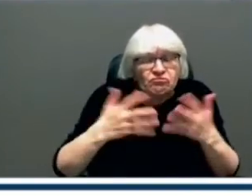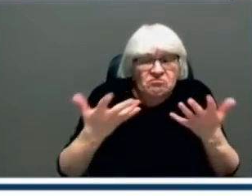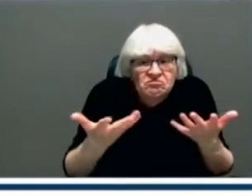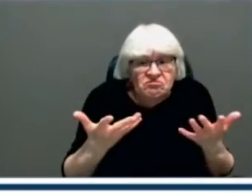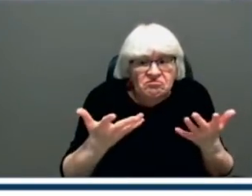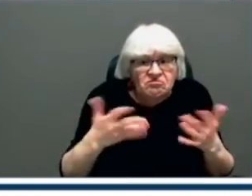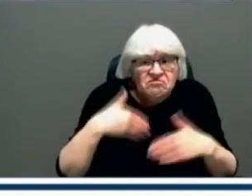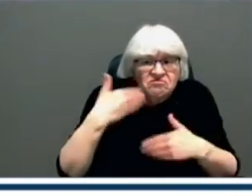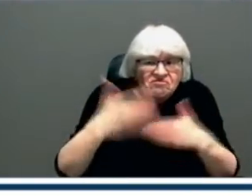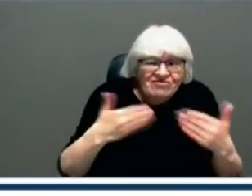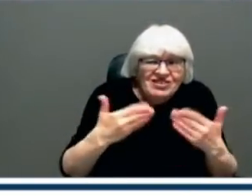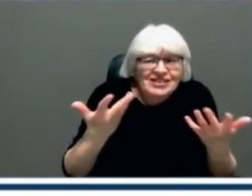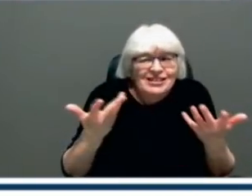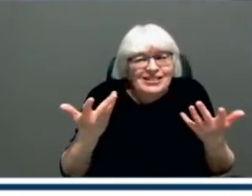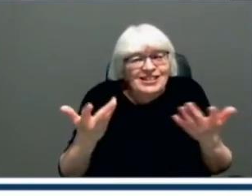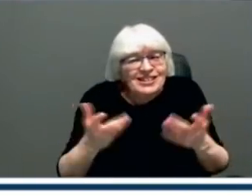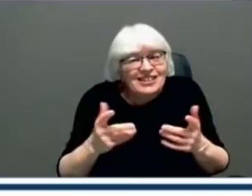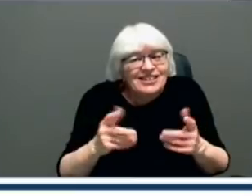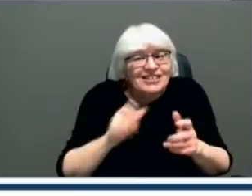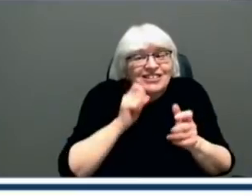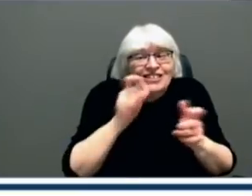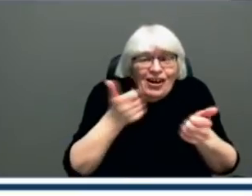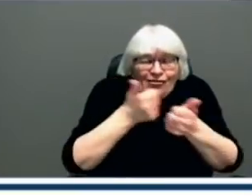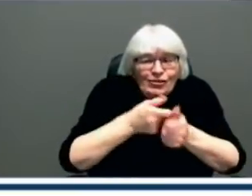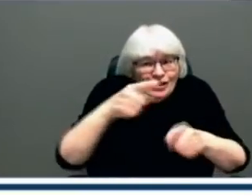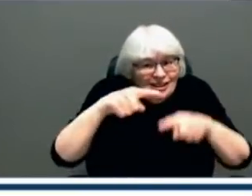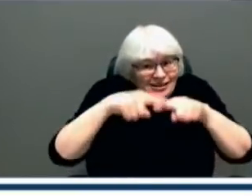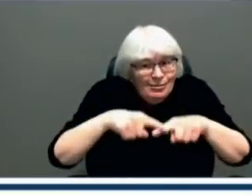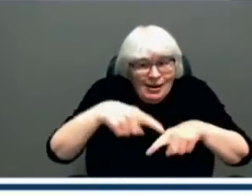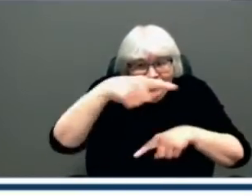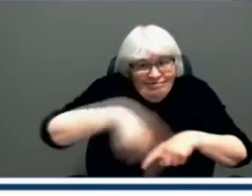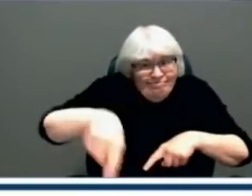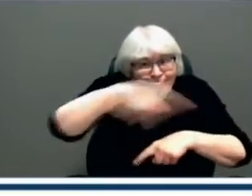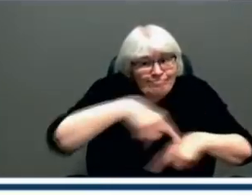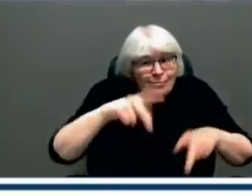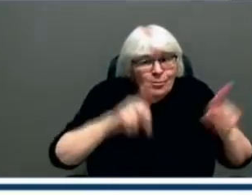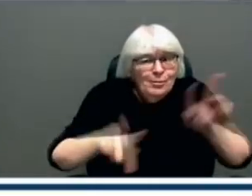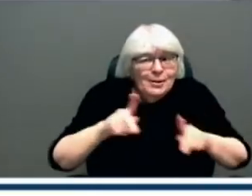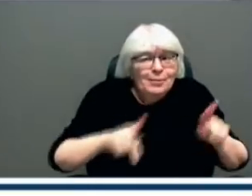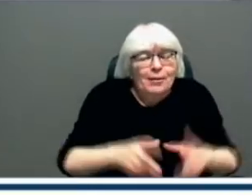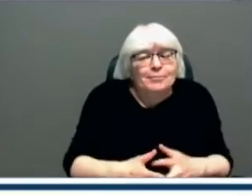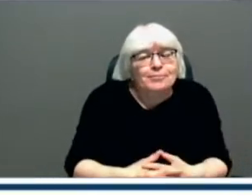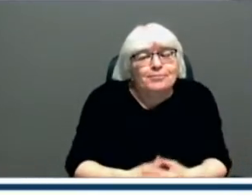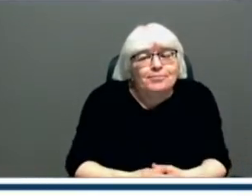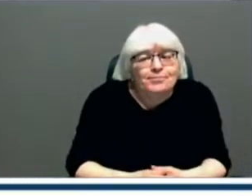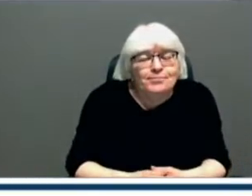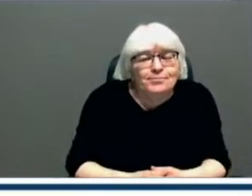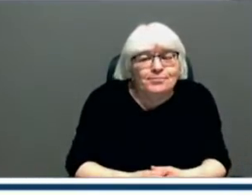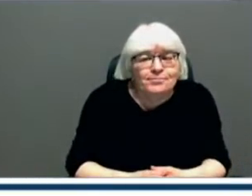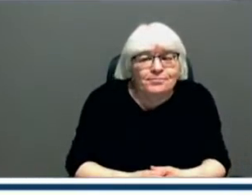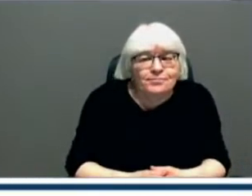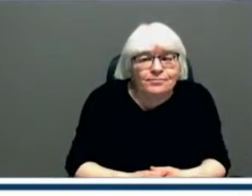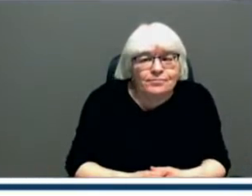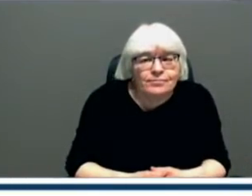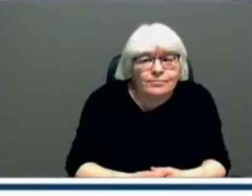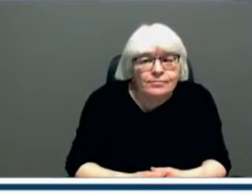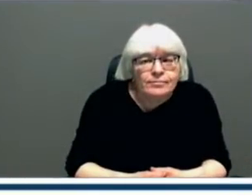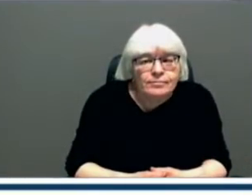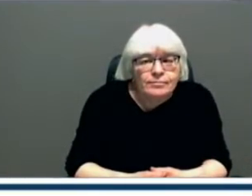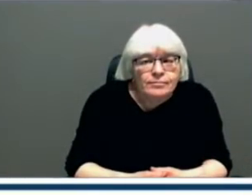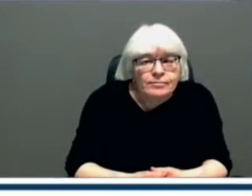around. And next we'll go to Victoria Walton with The Coast. Go ahead, Victoria.